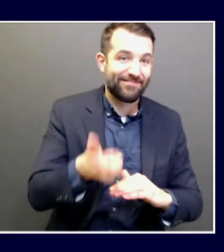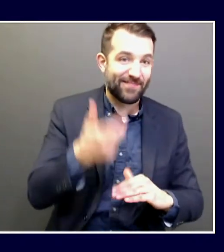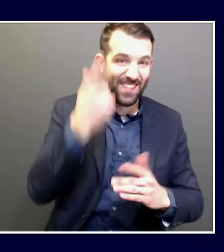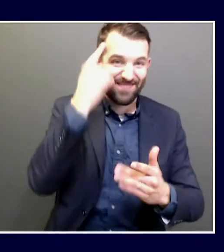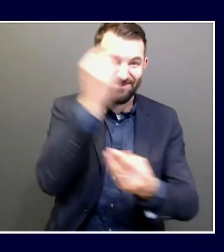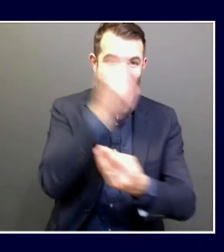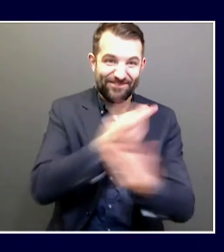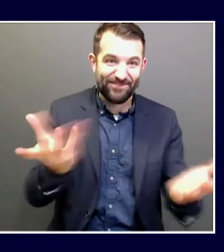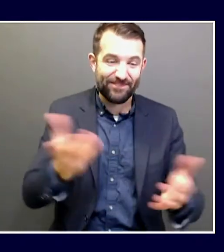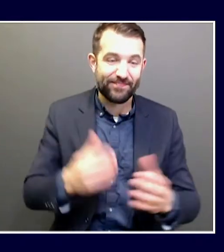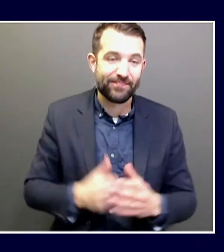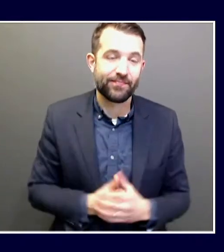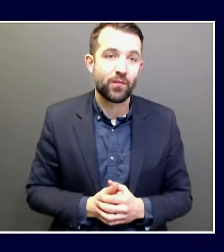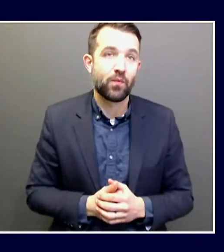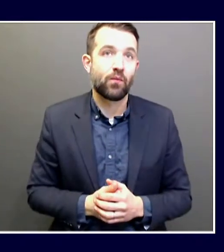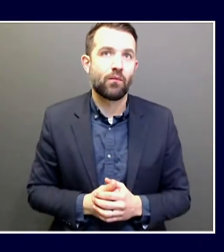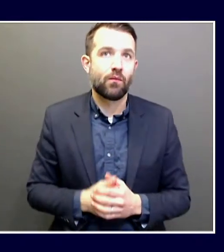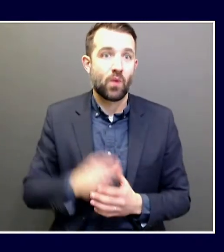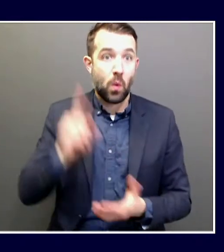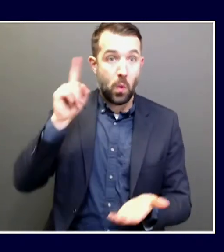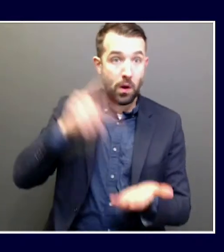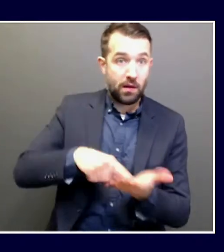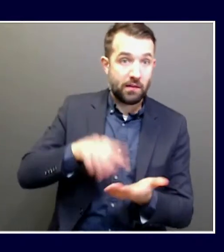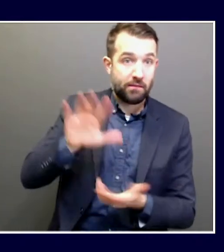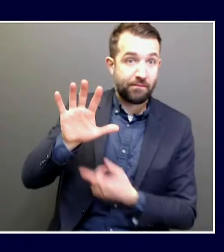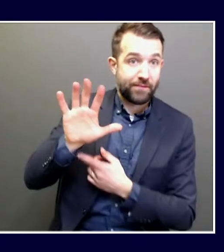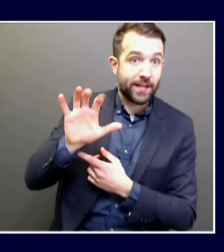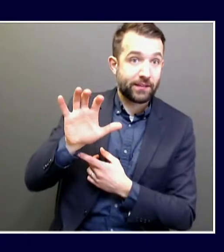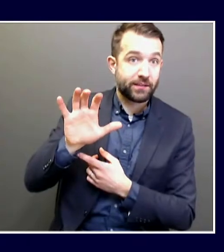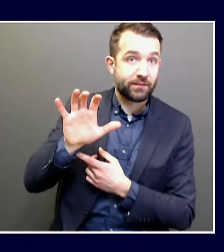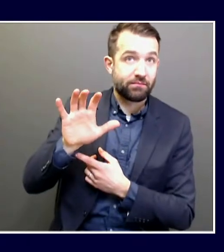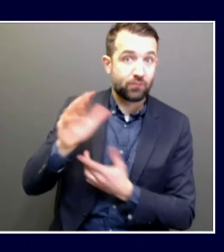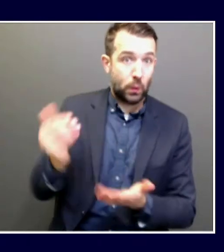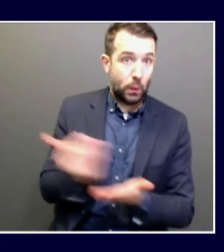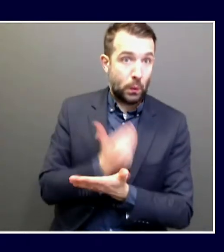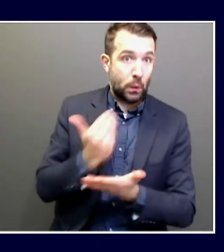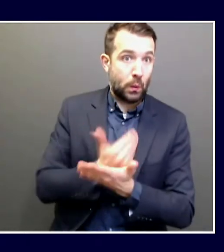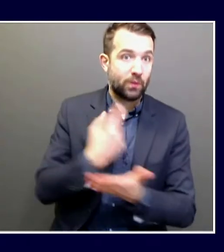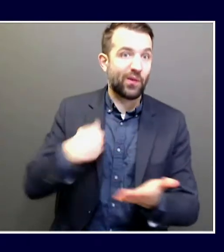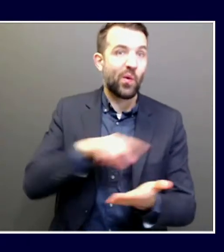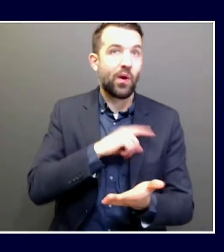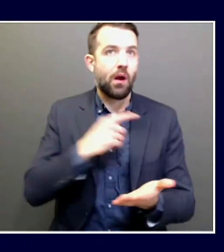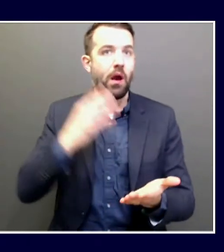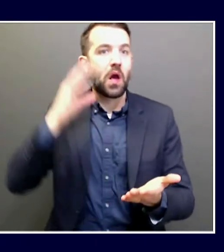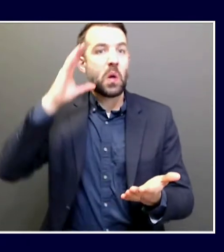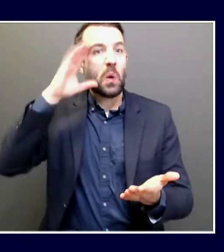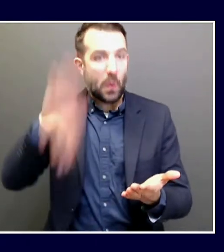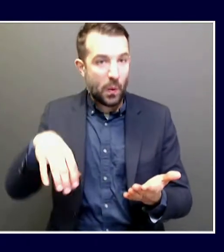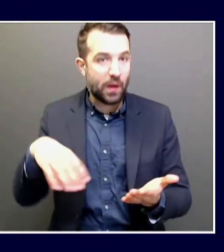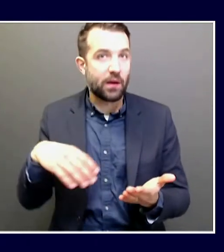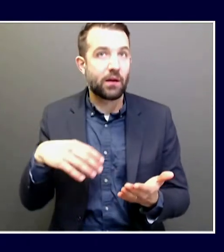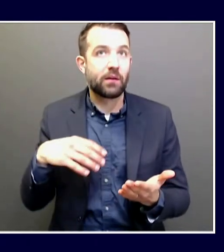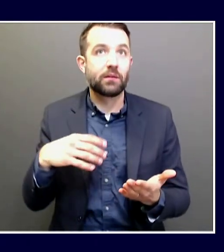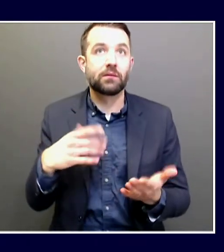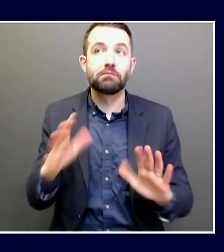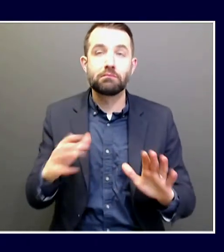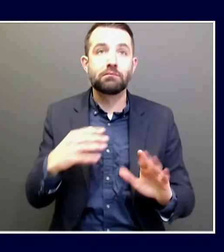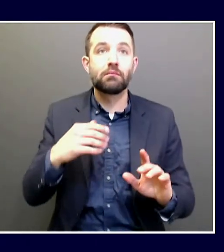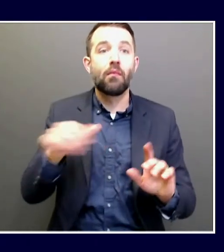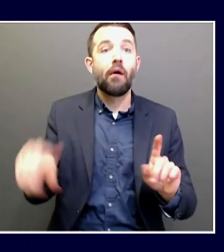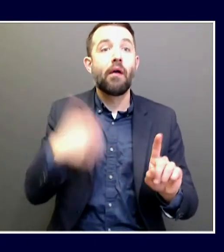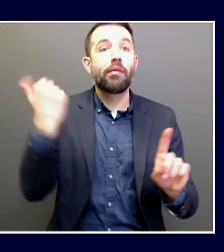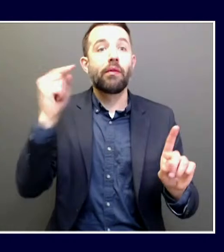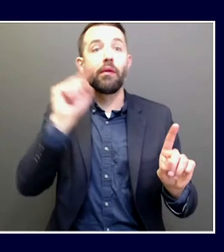of the number of new COVID positive results that Maine CDC receives. That's because in order for